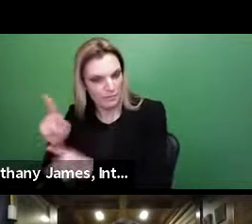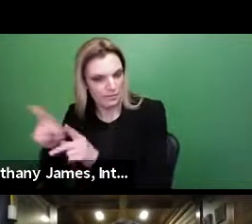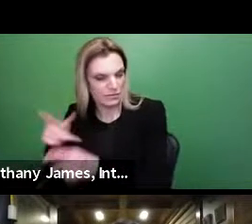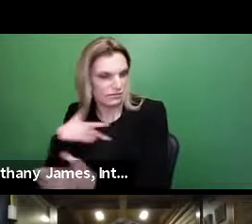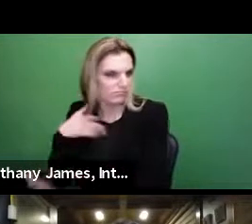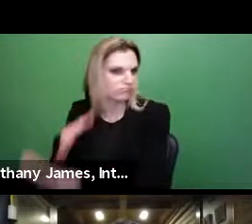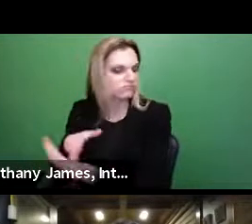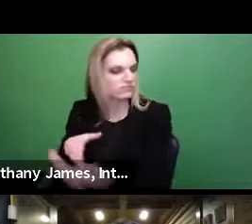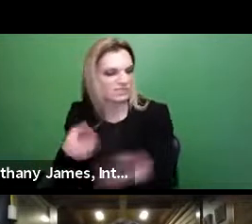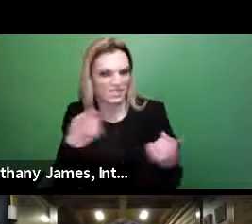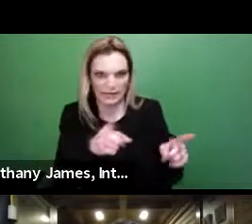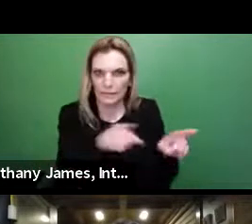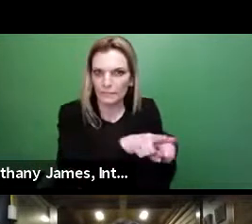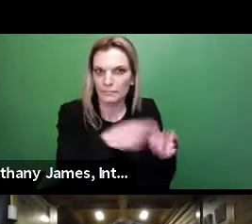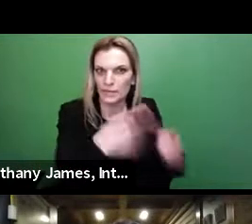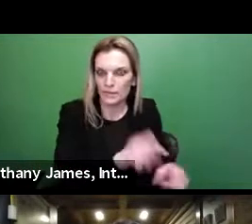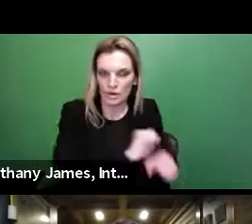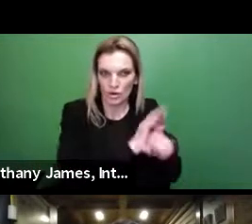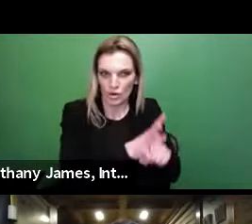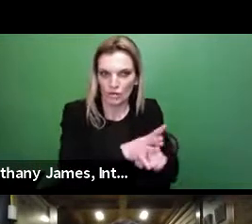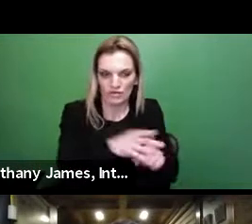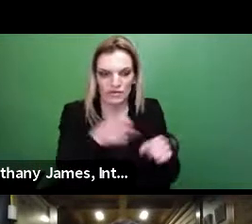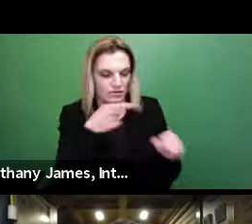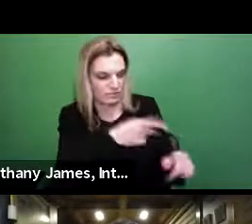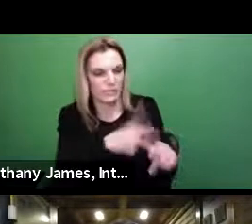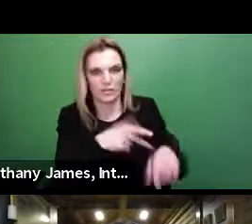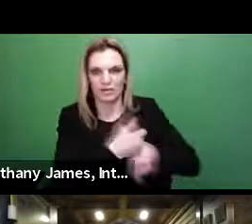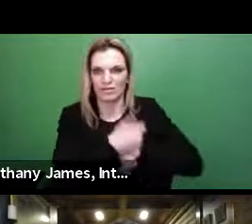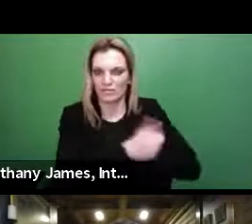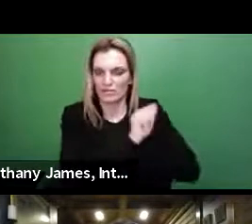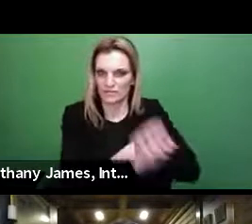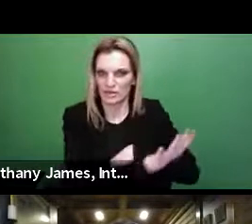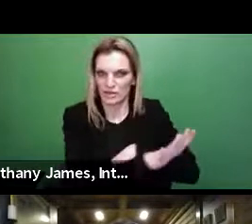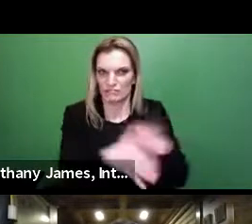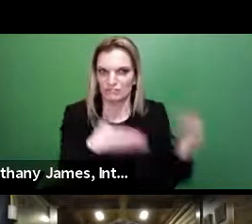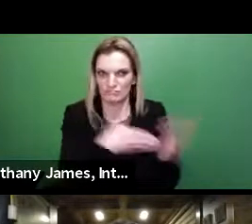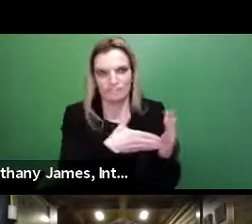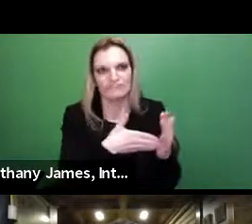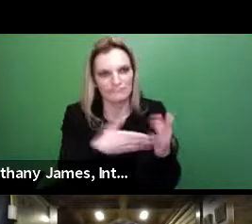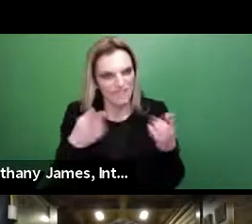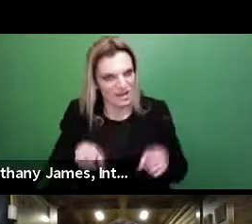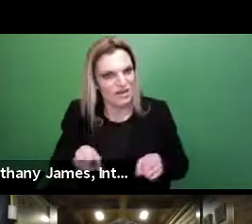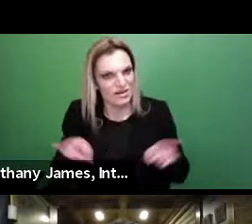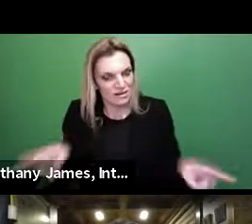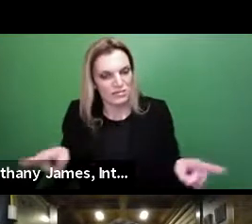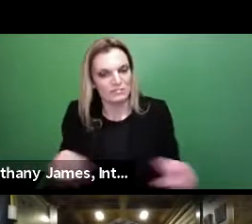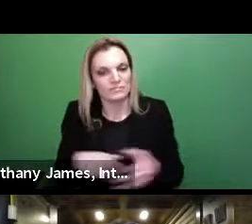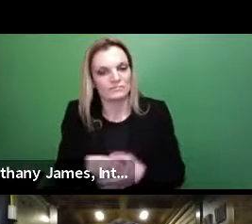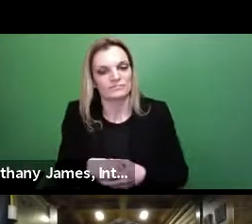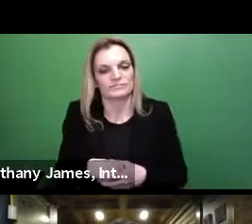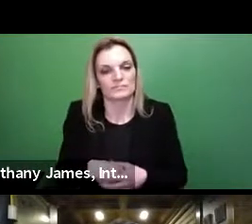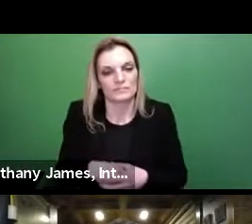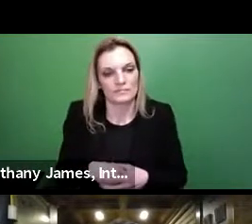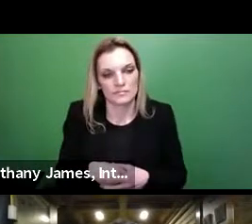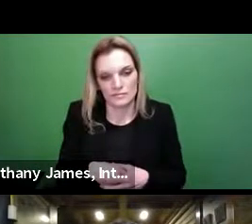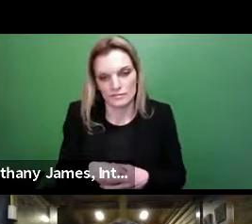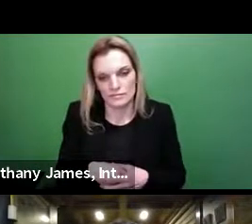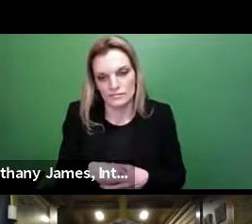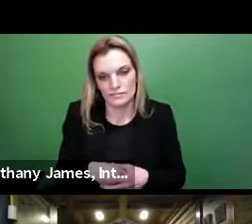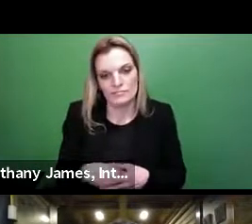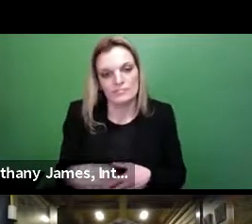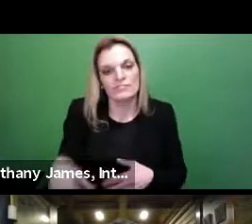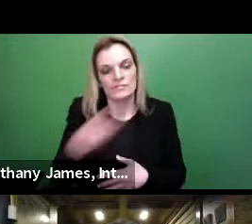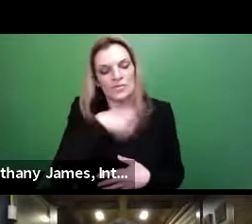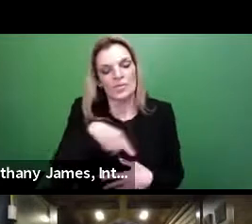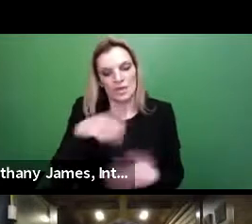that this group, MDCR, has a representative of the Middle Eastern Commission and the Hispanic community, and we hope that you